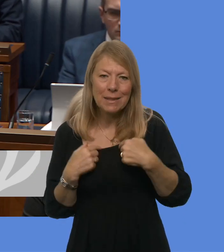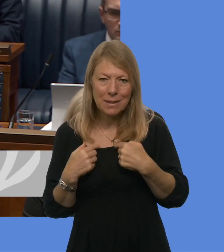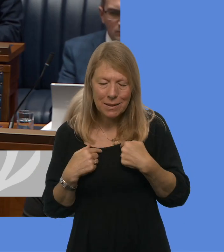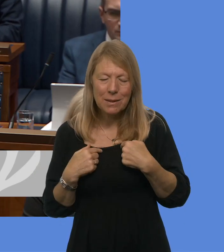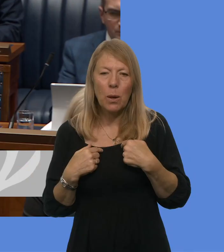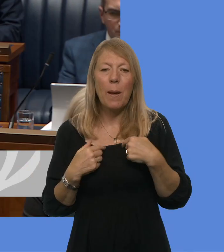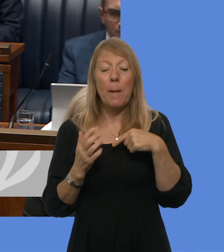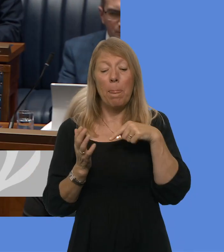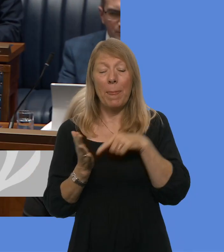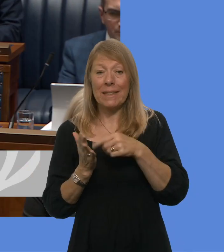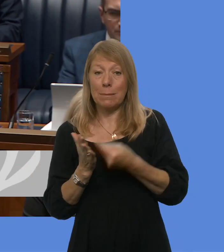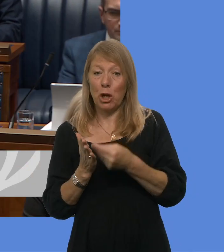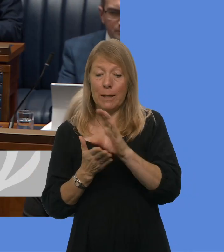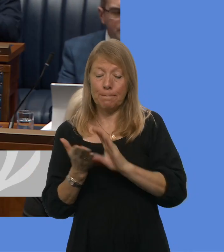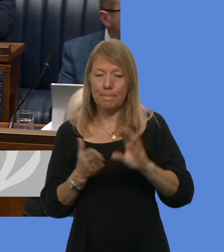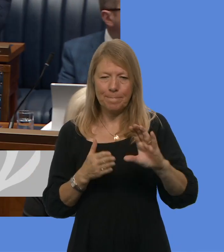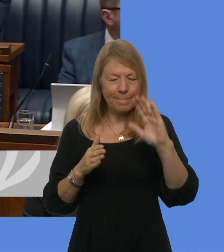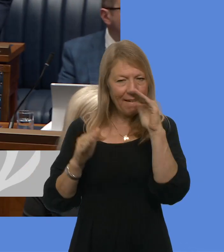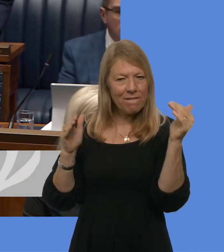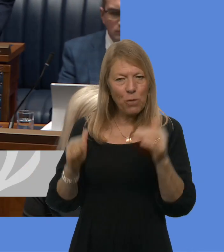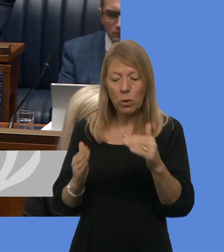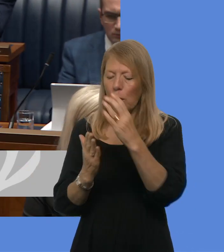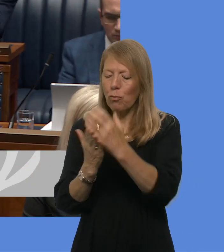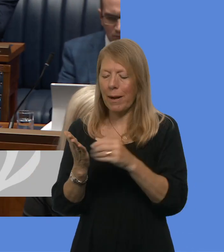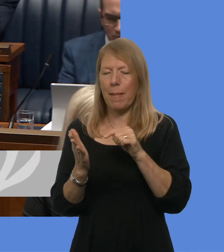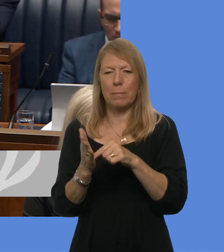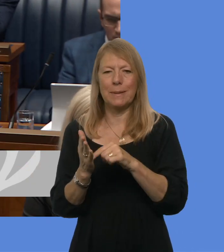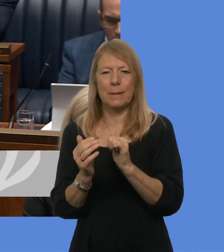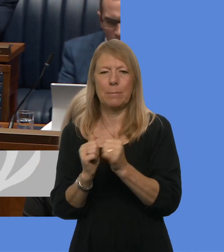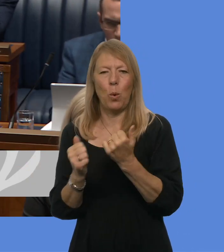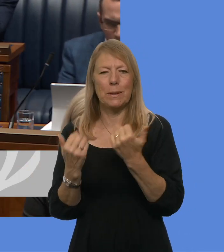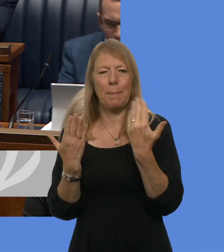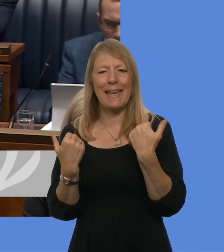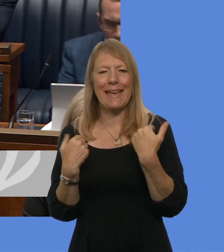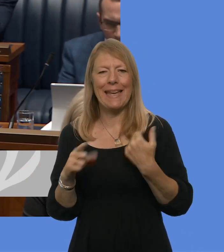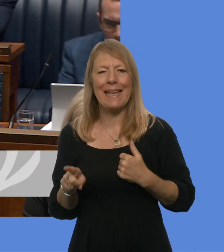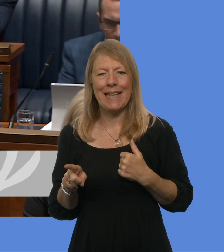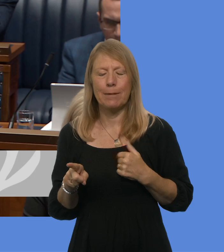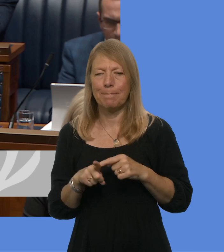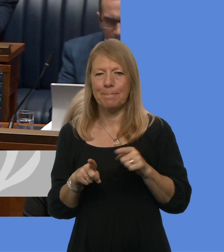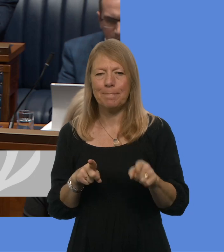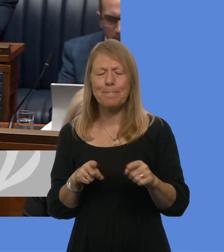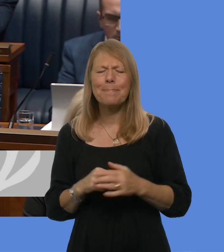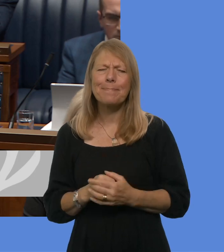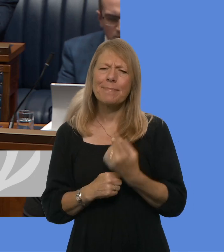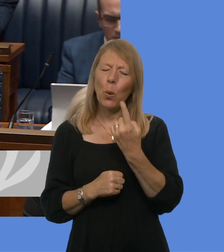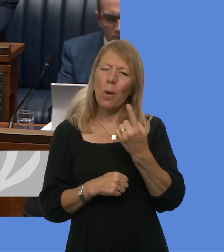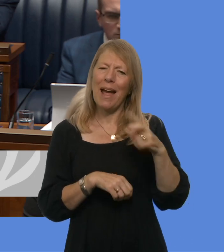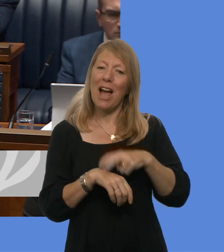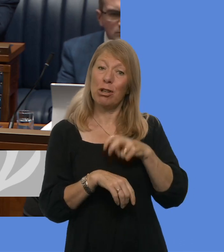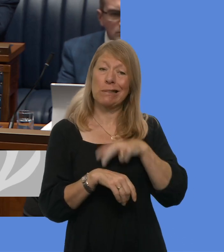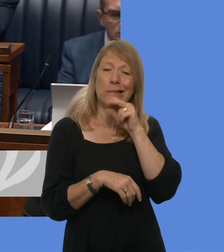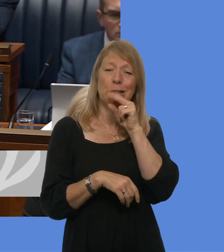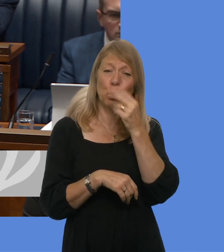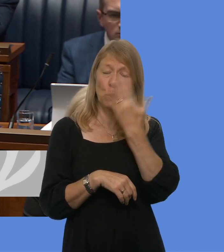curriculum, and that will be available for all schools to be able to make an application to. One of the Irish medium schools that I was able to take